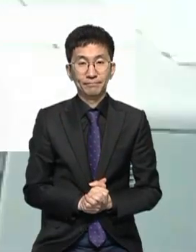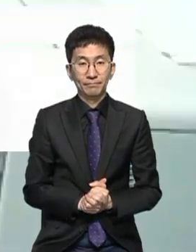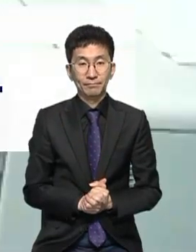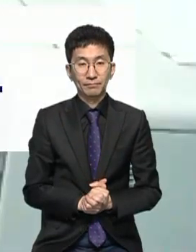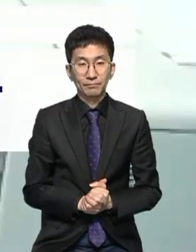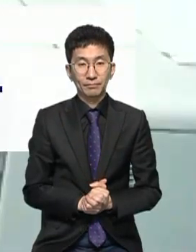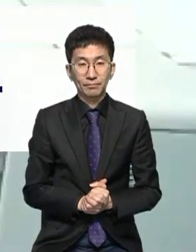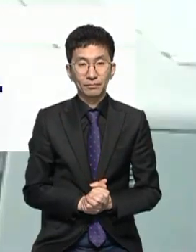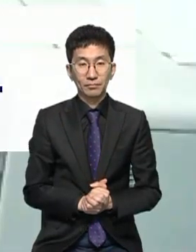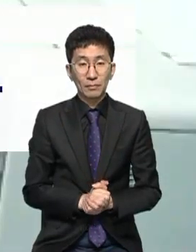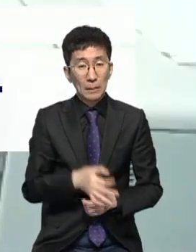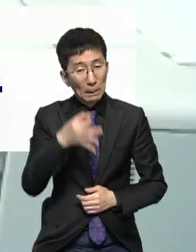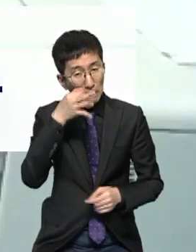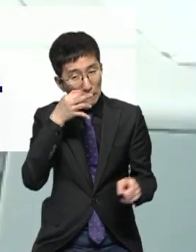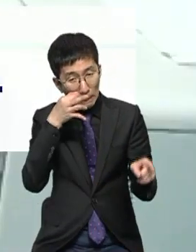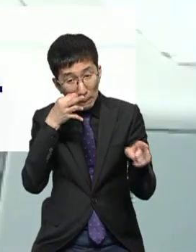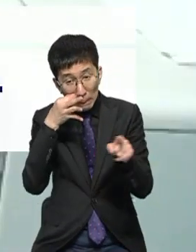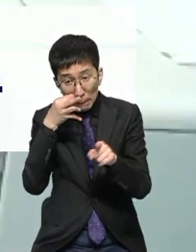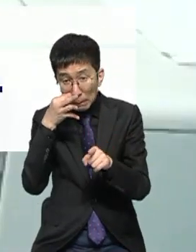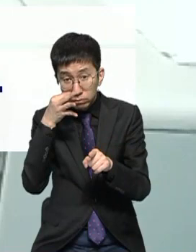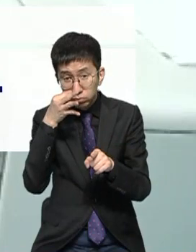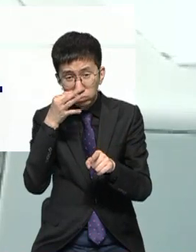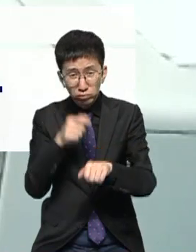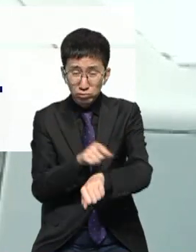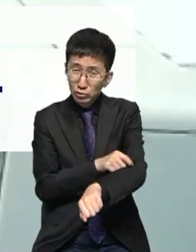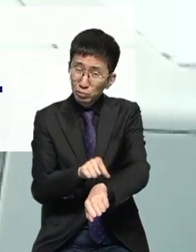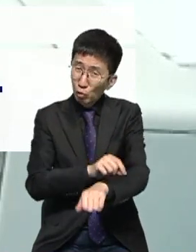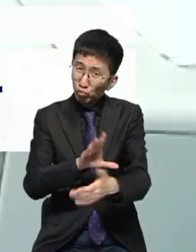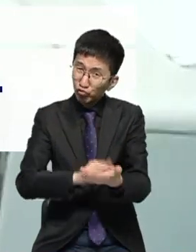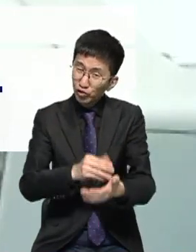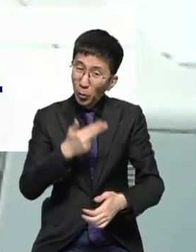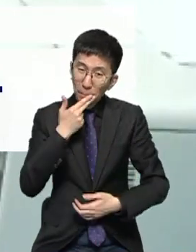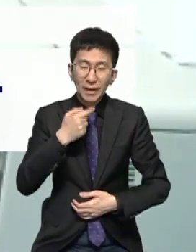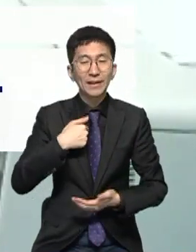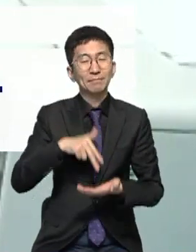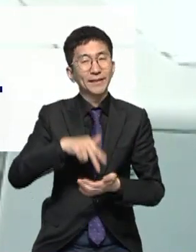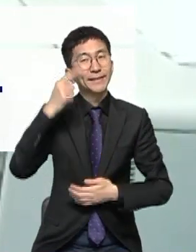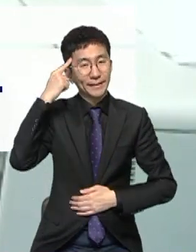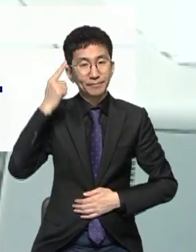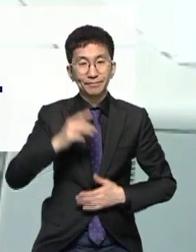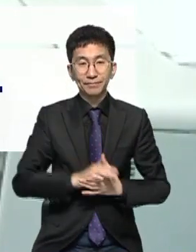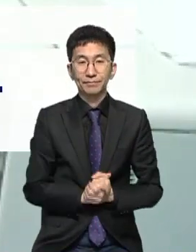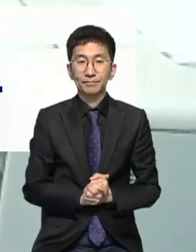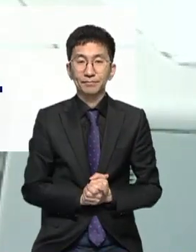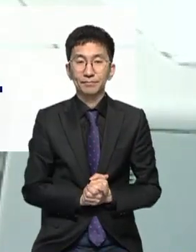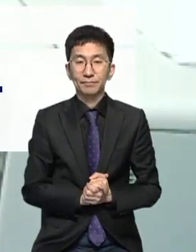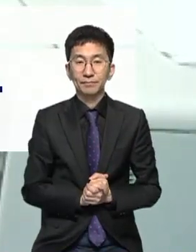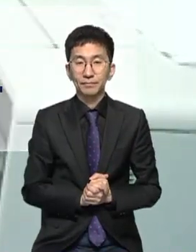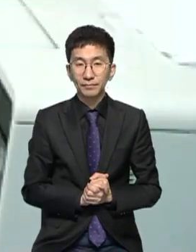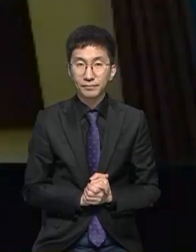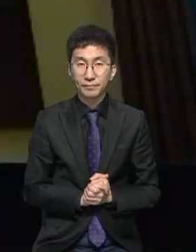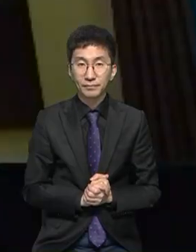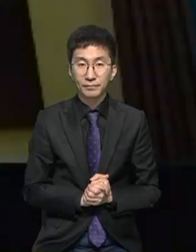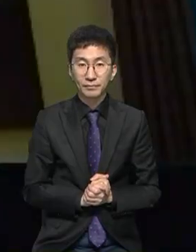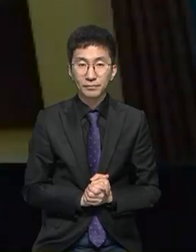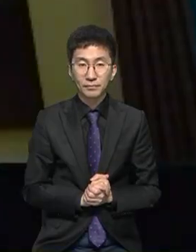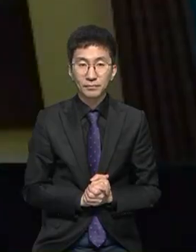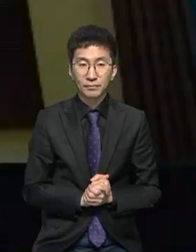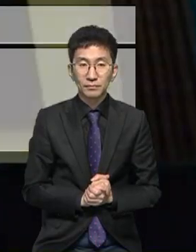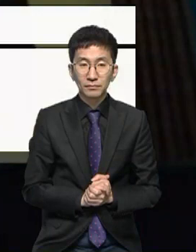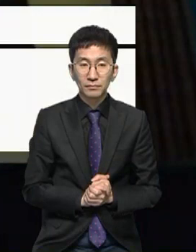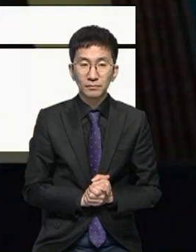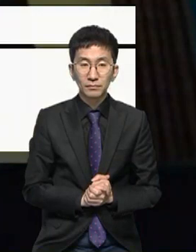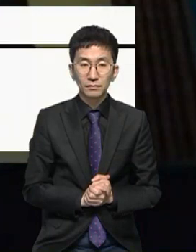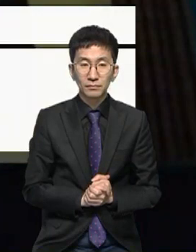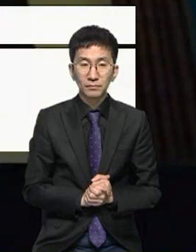We've been monitoring. There was no signal for long-term harm. That's